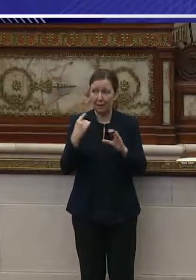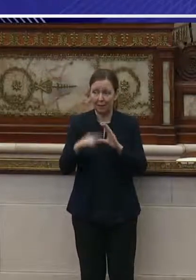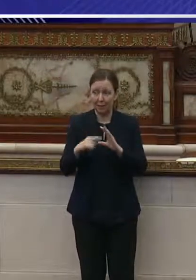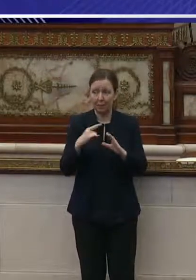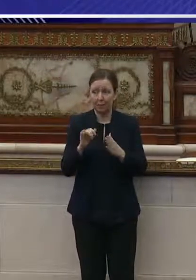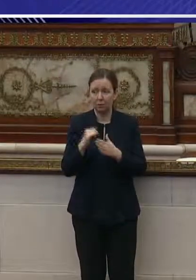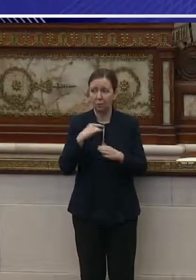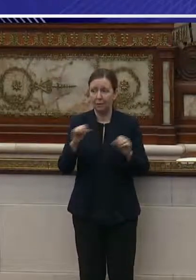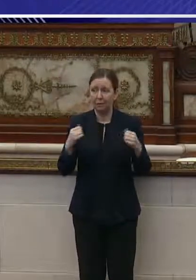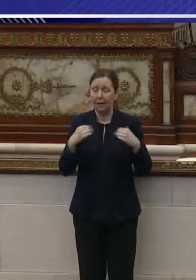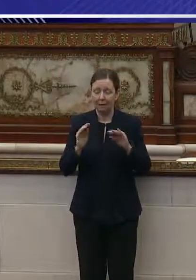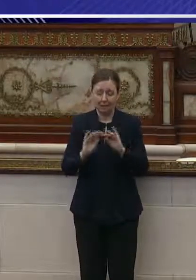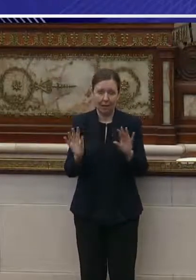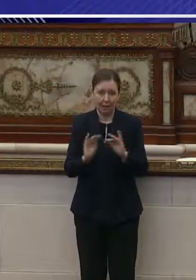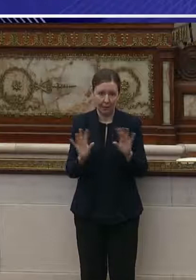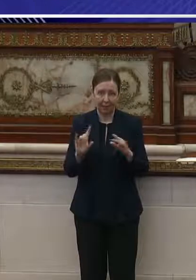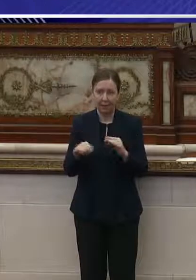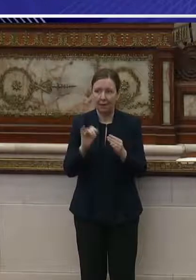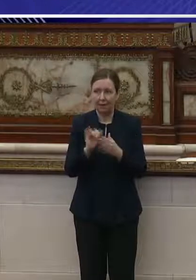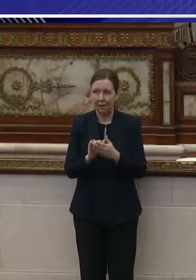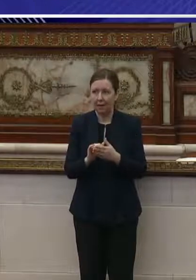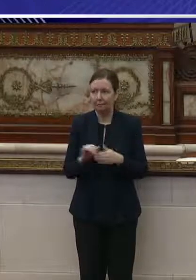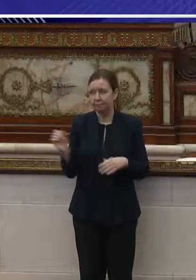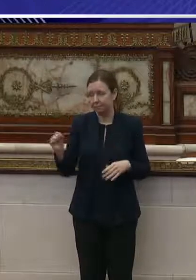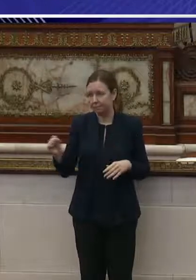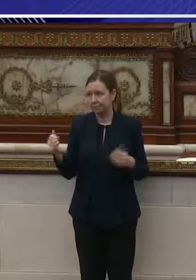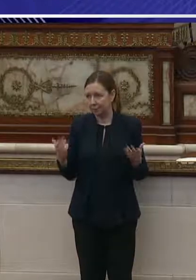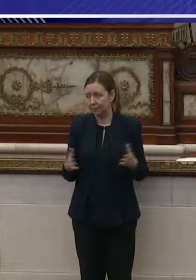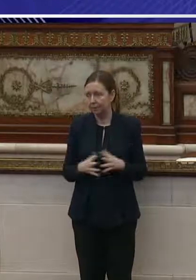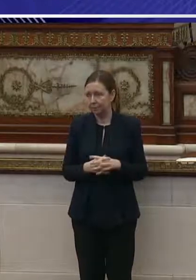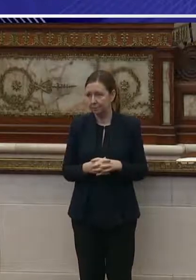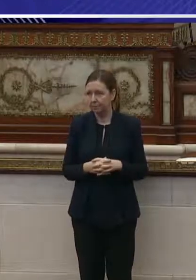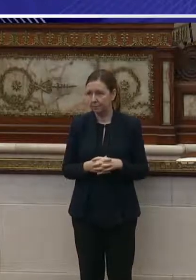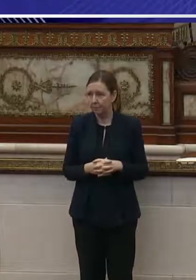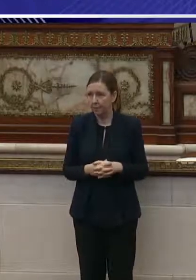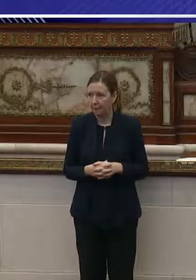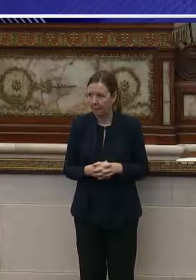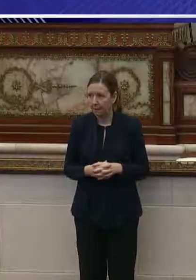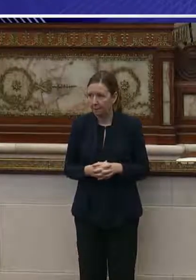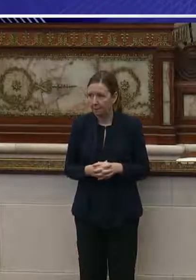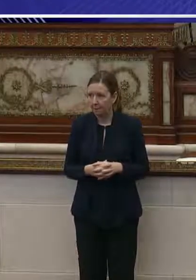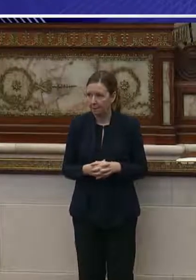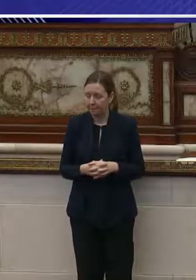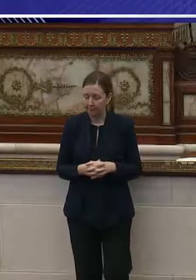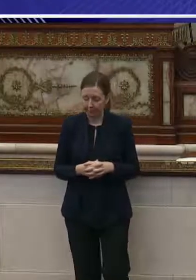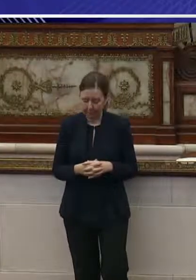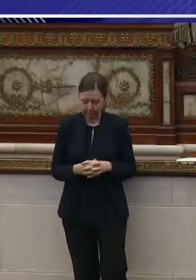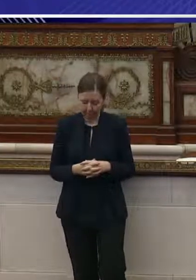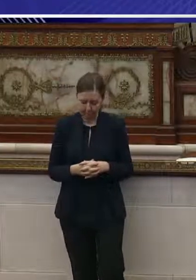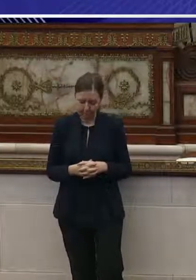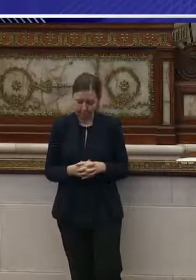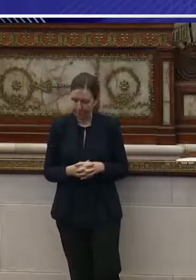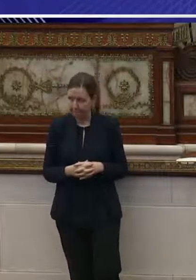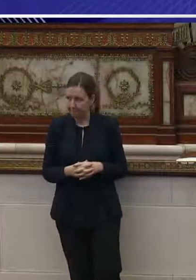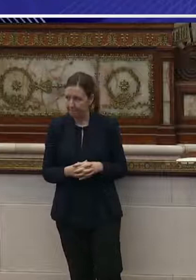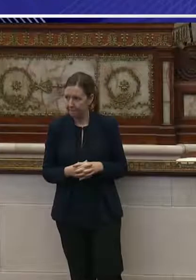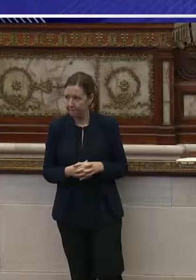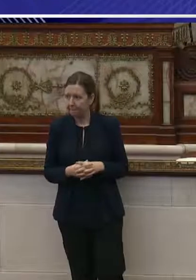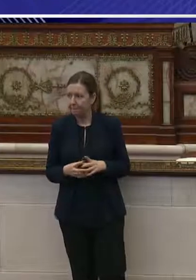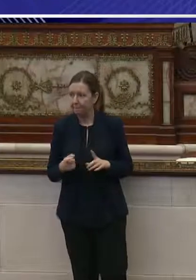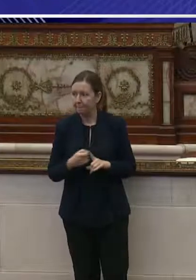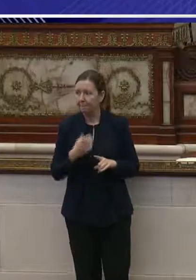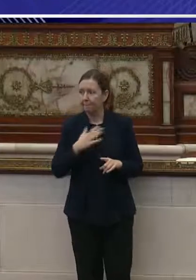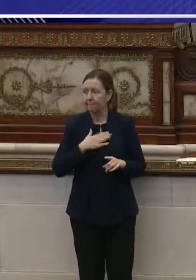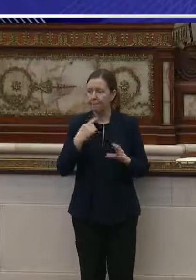that we can have clarity on that. Absolutely. Of the questioning. So from my